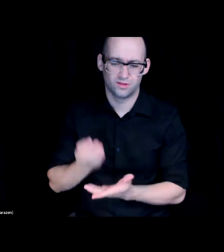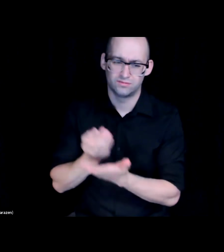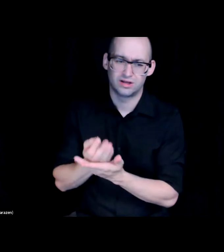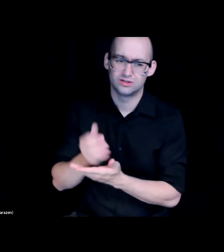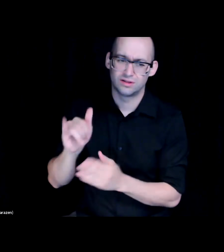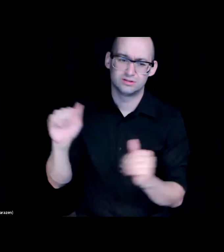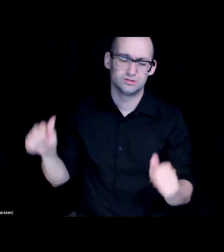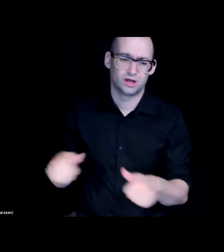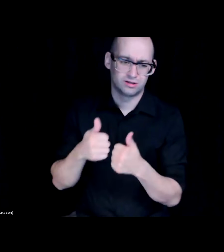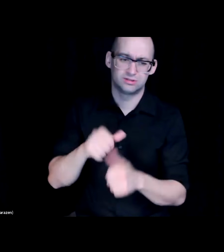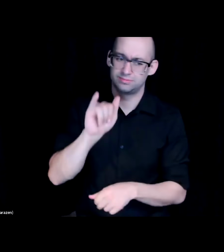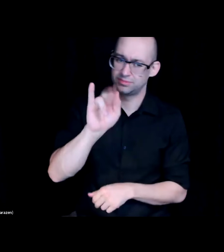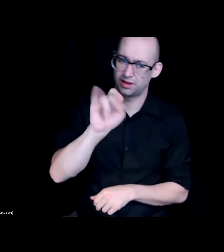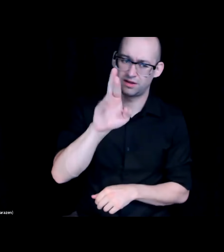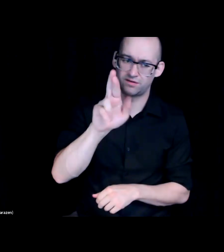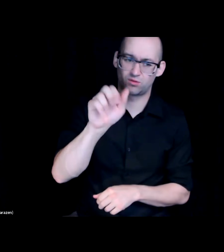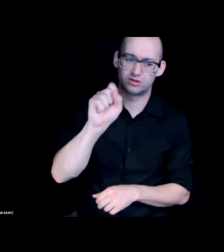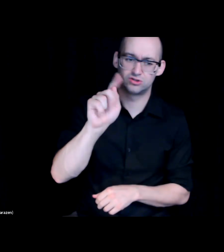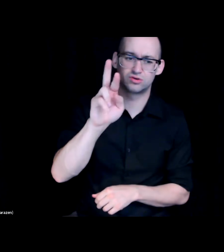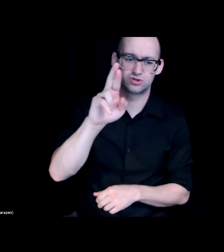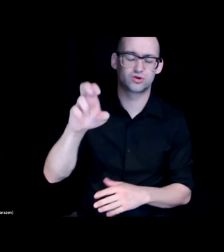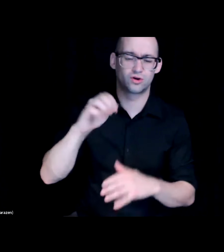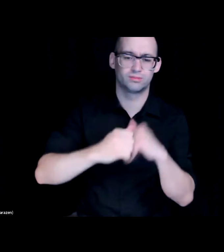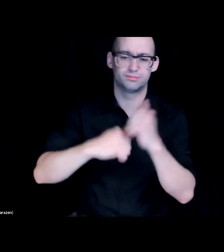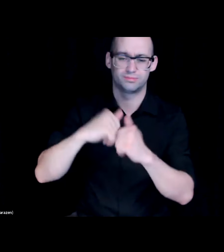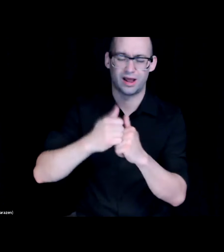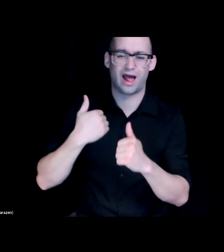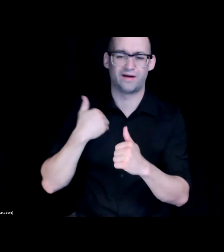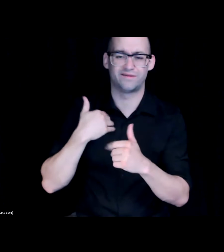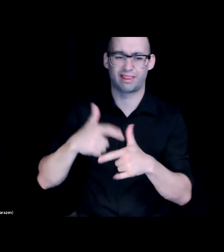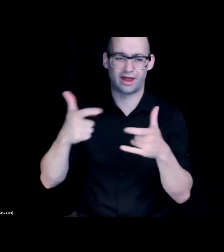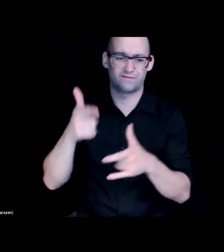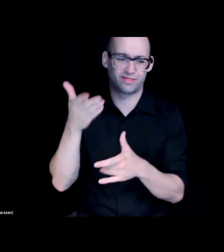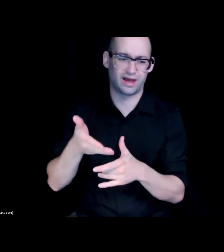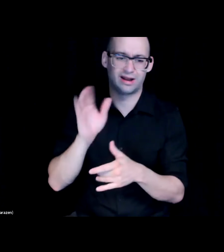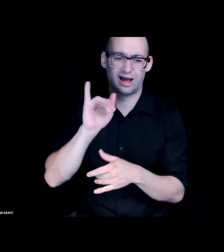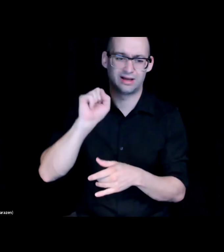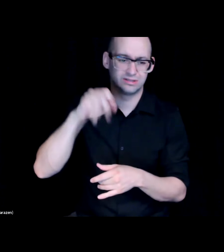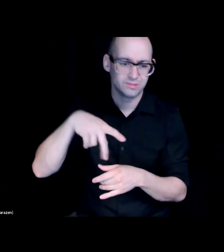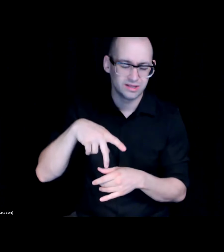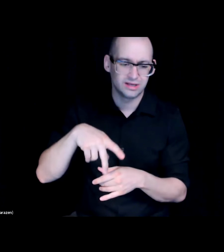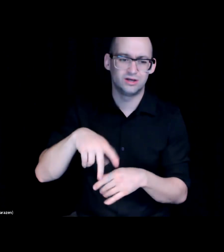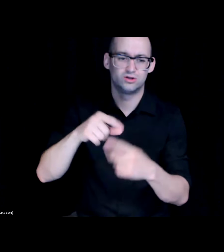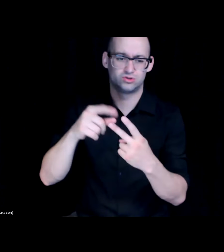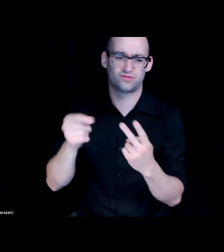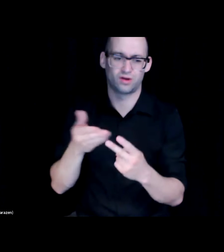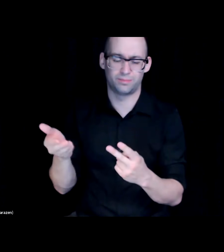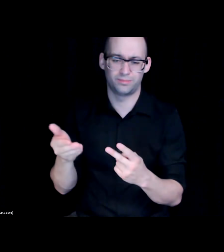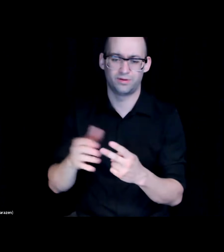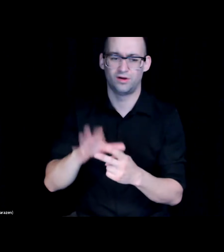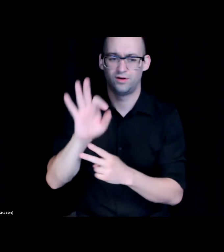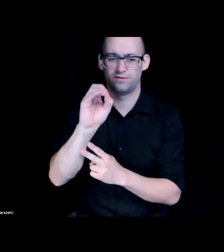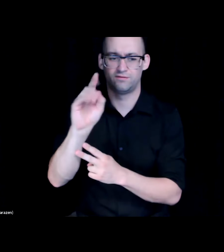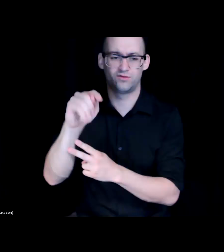would be infrastructure, having a lack of maybe ISPs to choose from, the footprint or